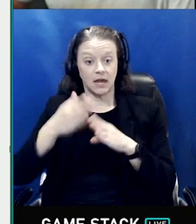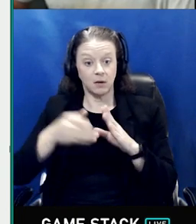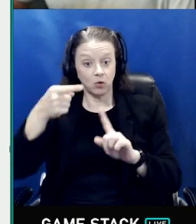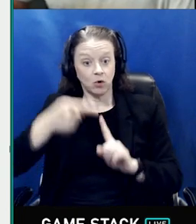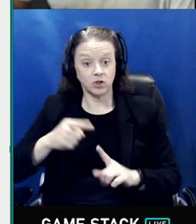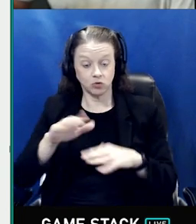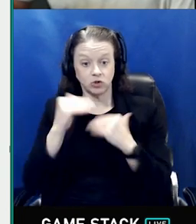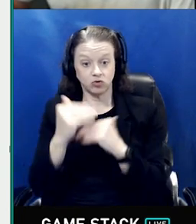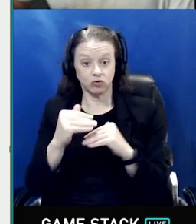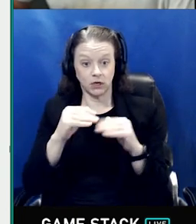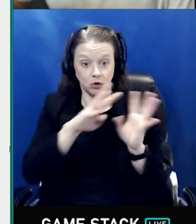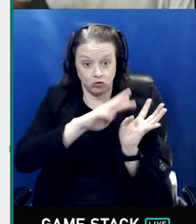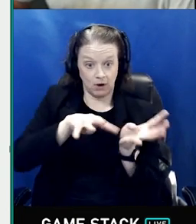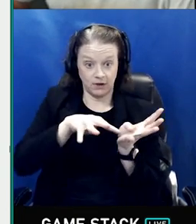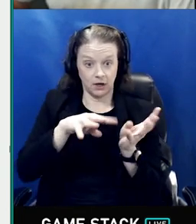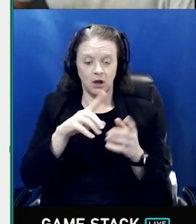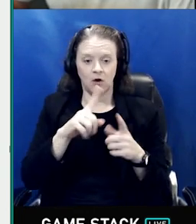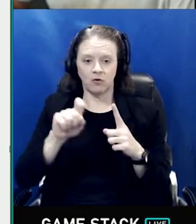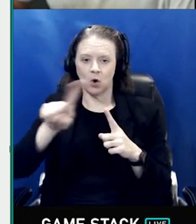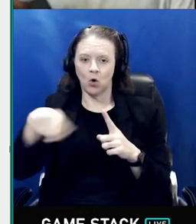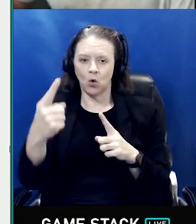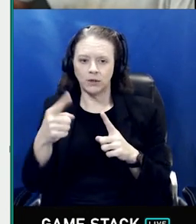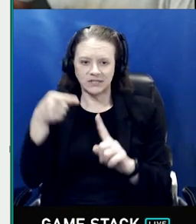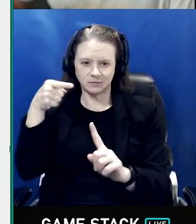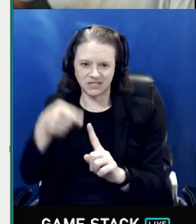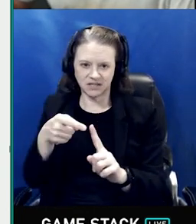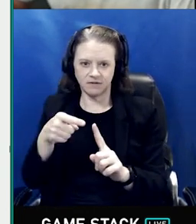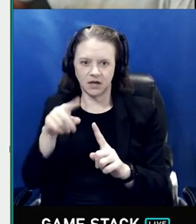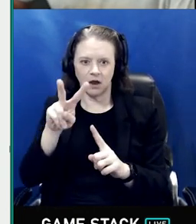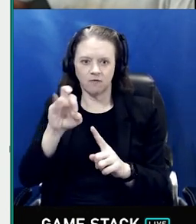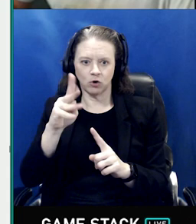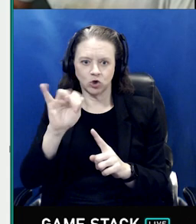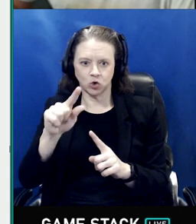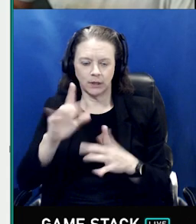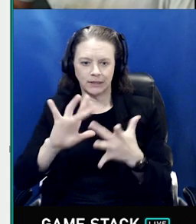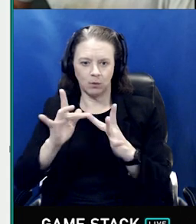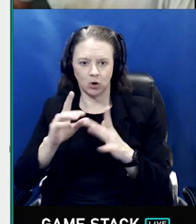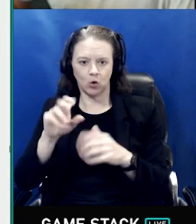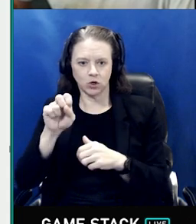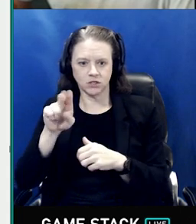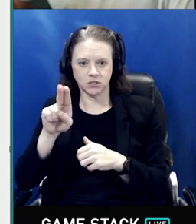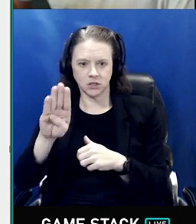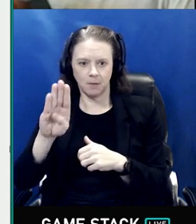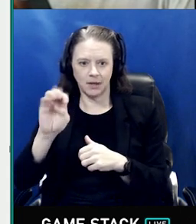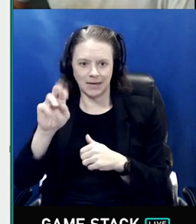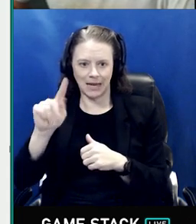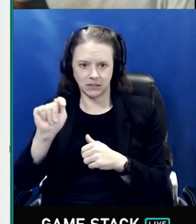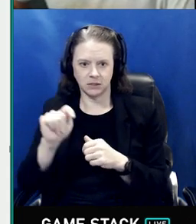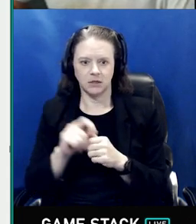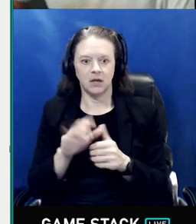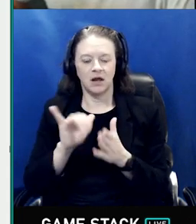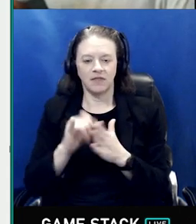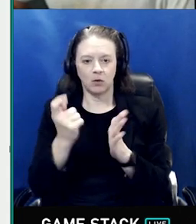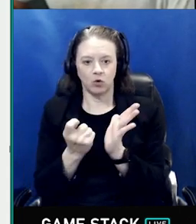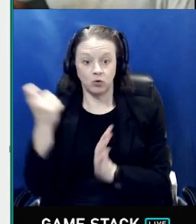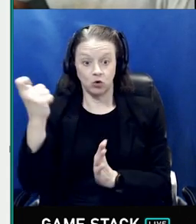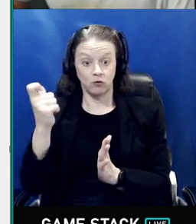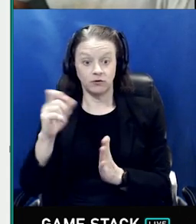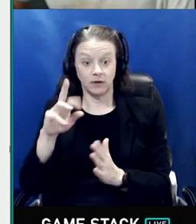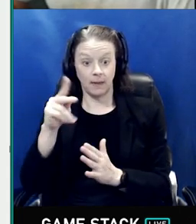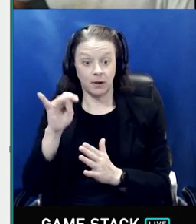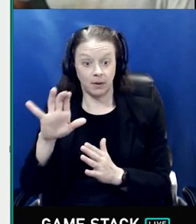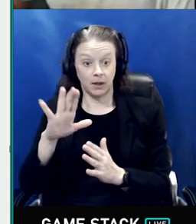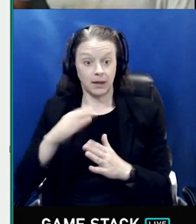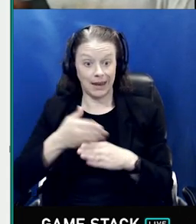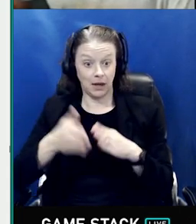a specific virtual network and subnet. And this effectively removes the public endpoint for your database from the internet and only